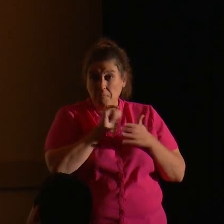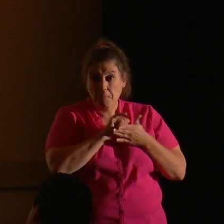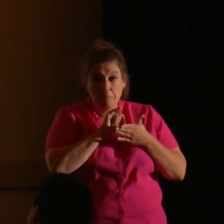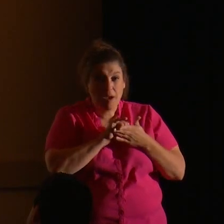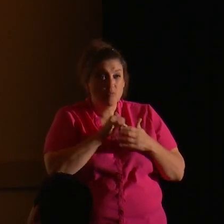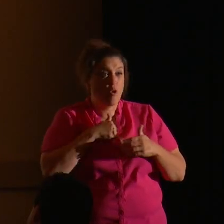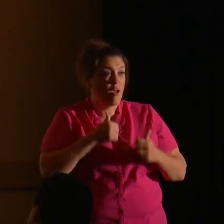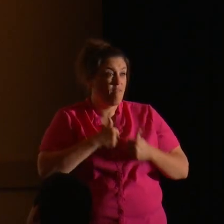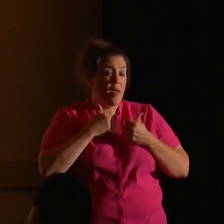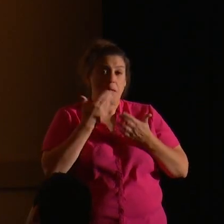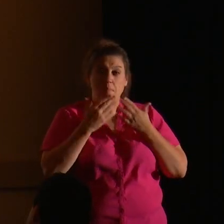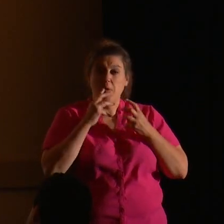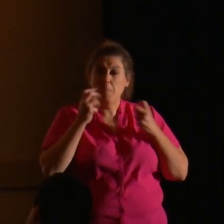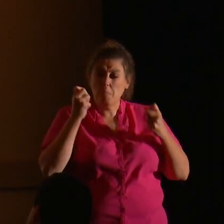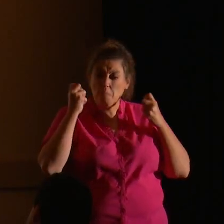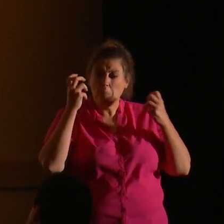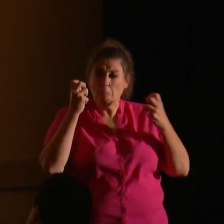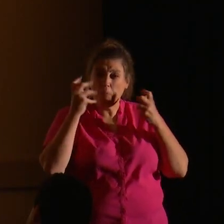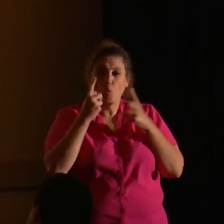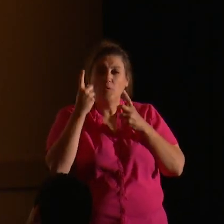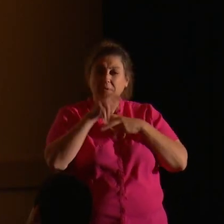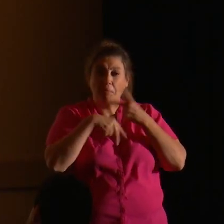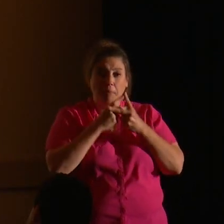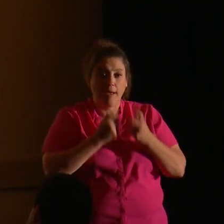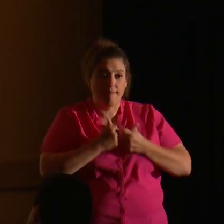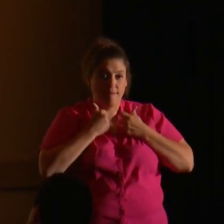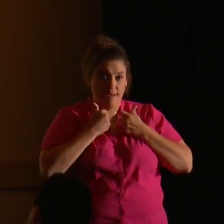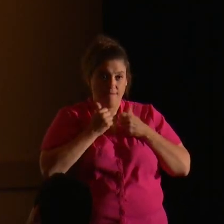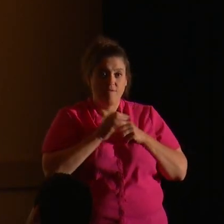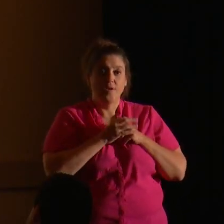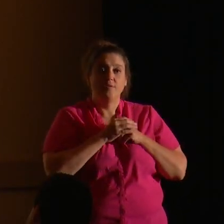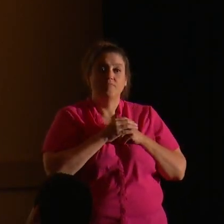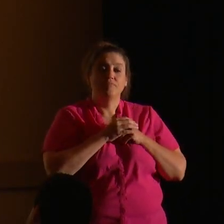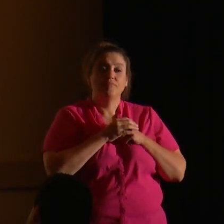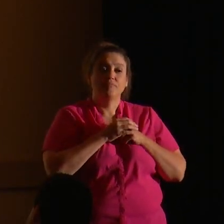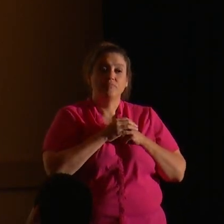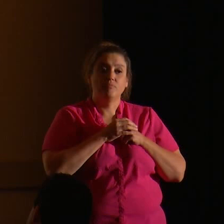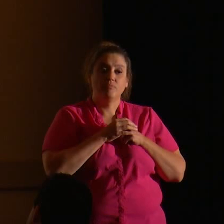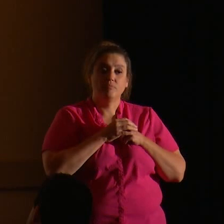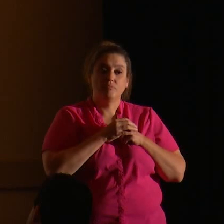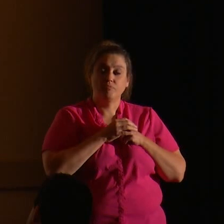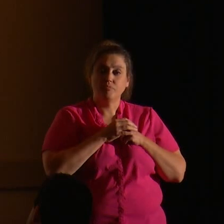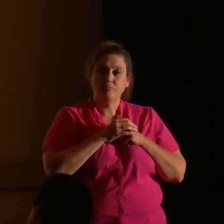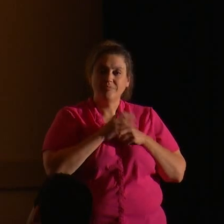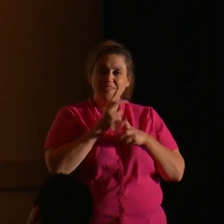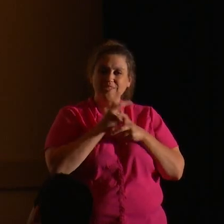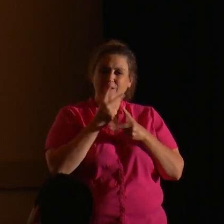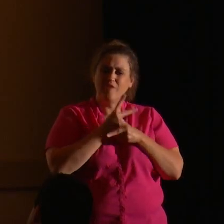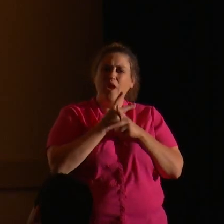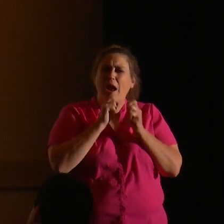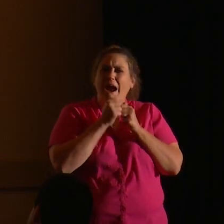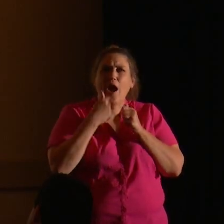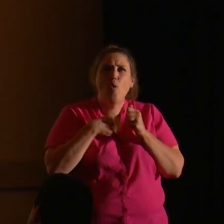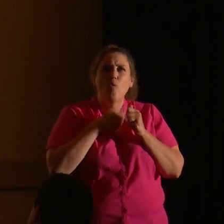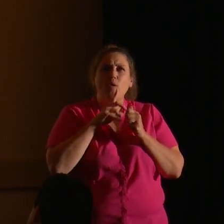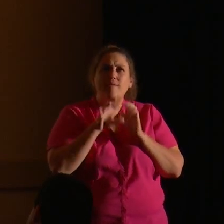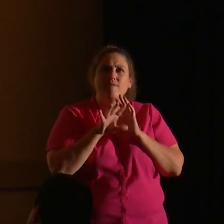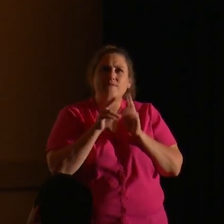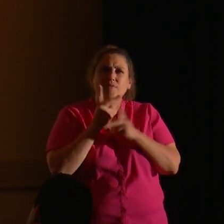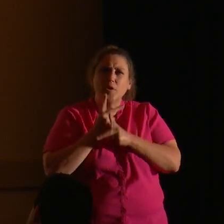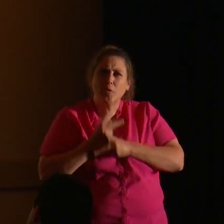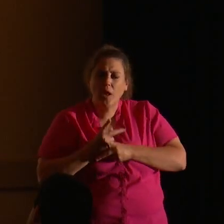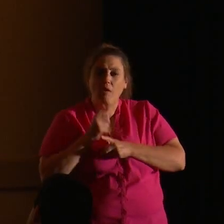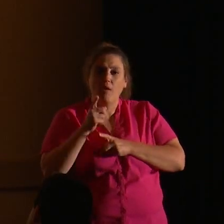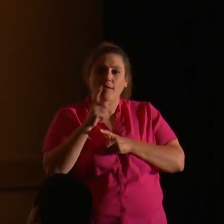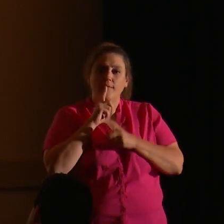with life of some sort. It's also very hard to figure out how we will find out. These are places hundreds or